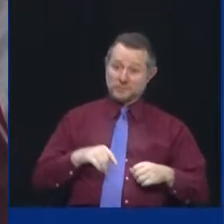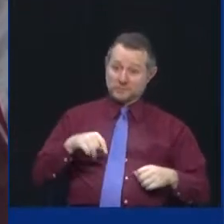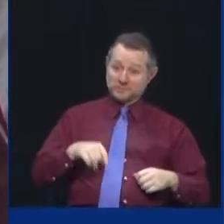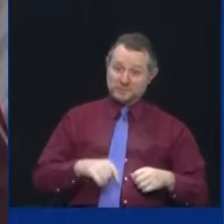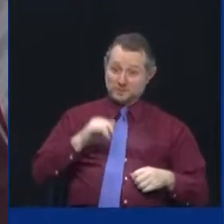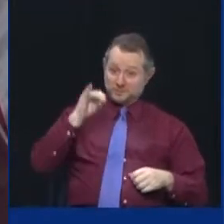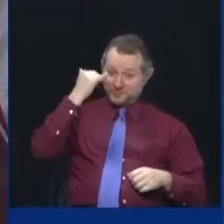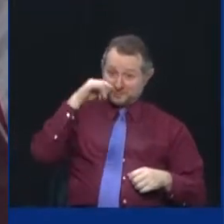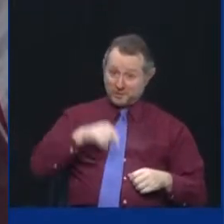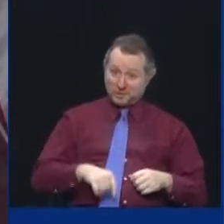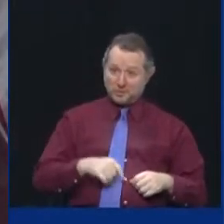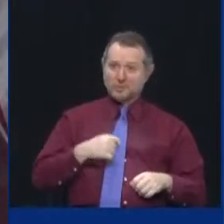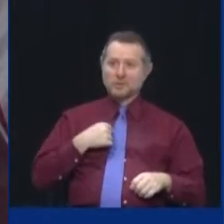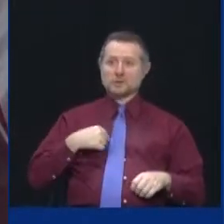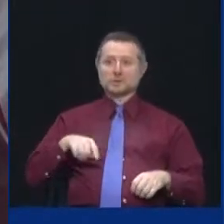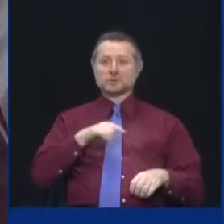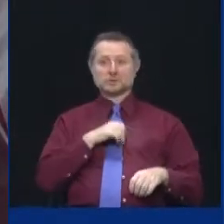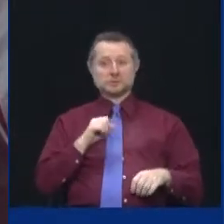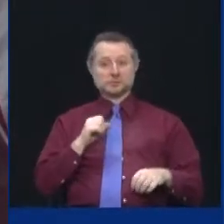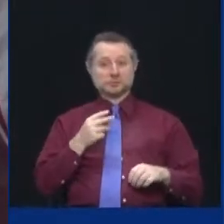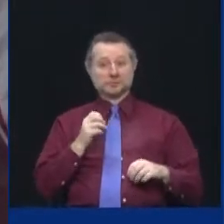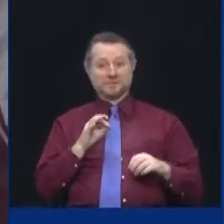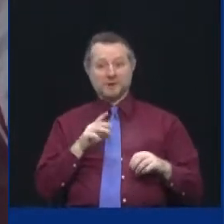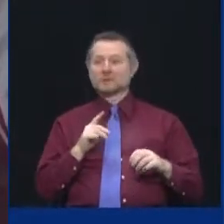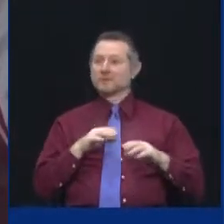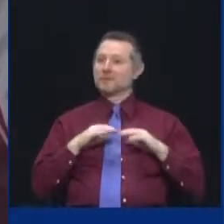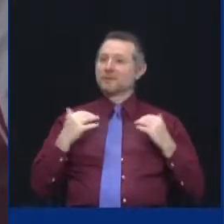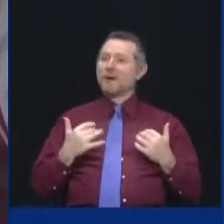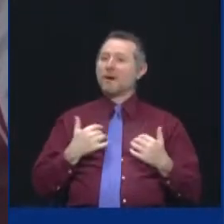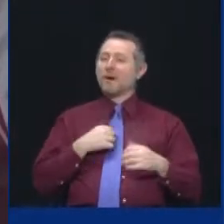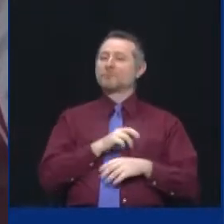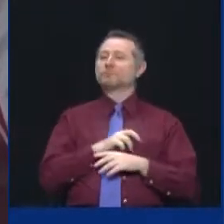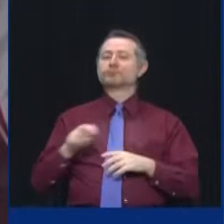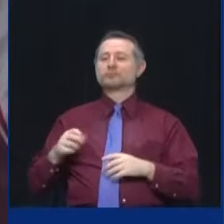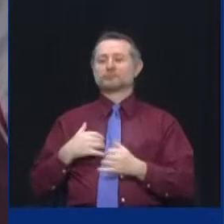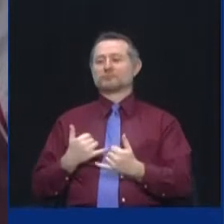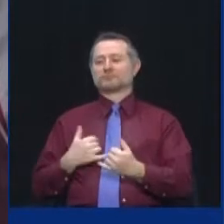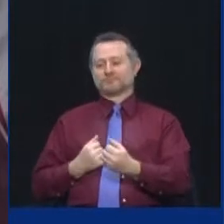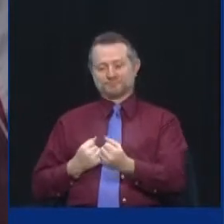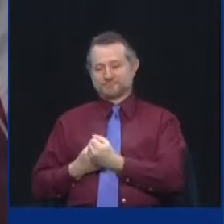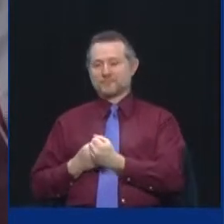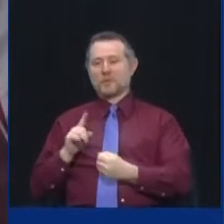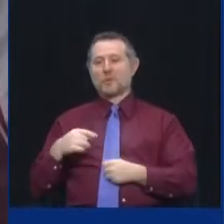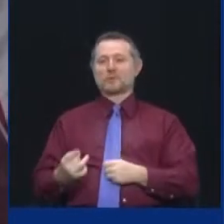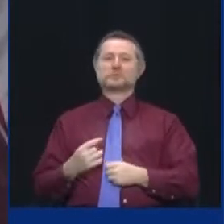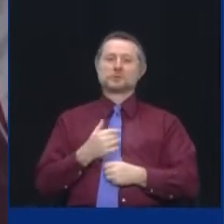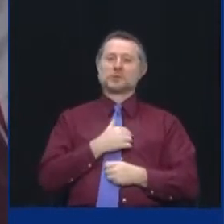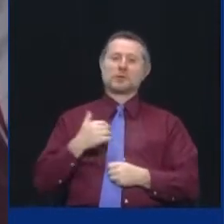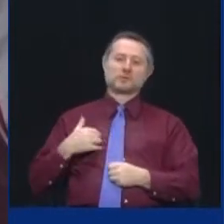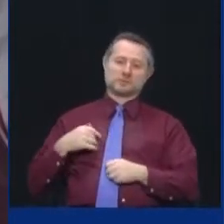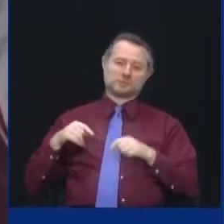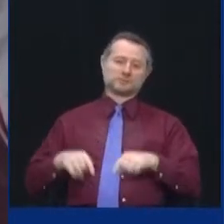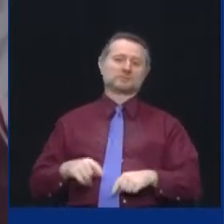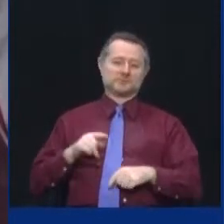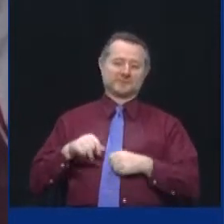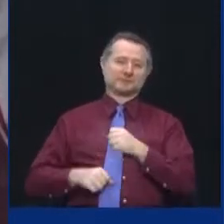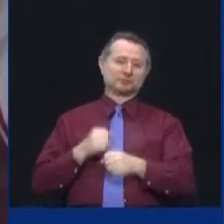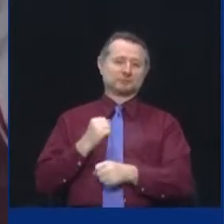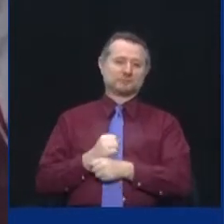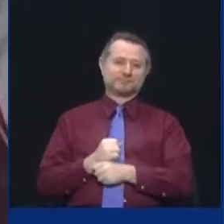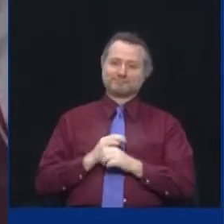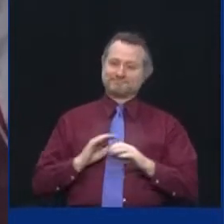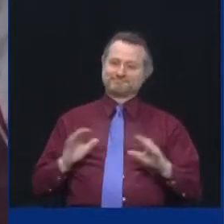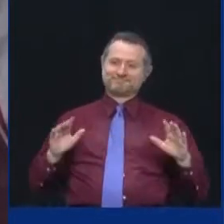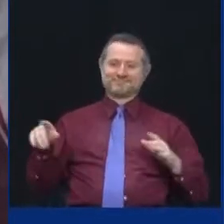Buffalo at Sahlen Field, I am only rooting for the Toronto Blue Jays this season.